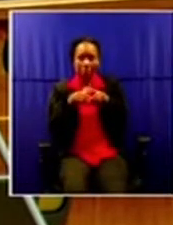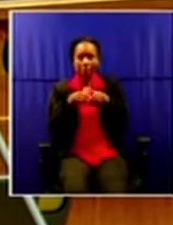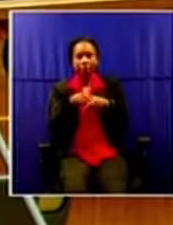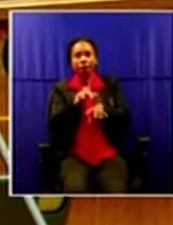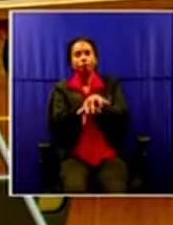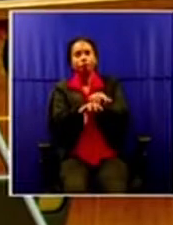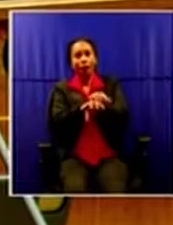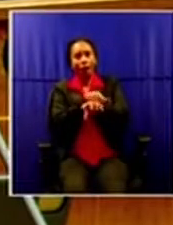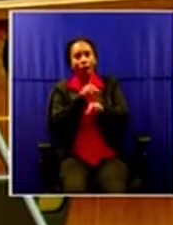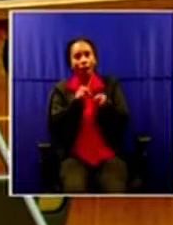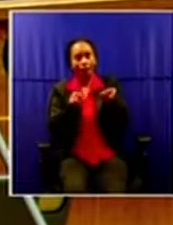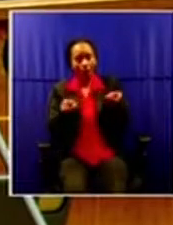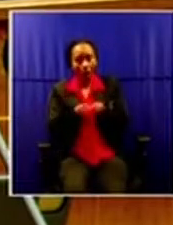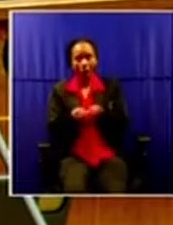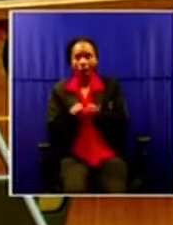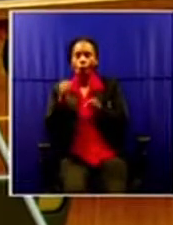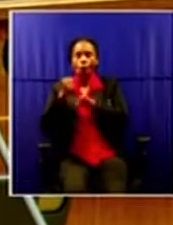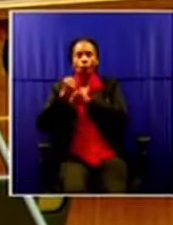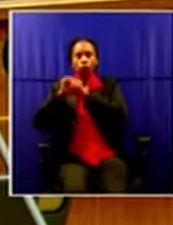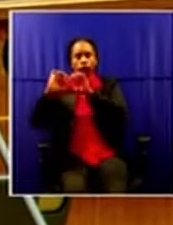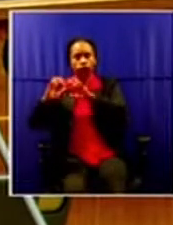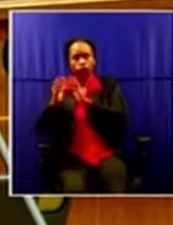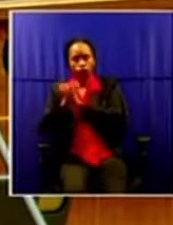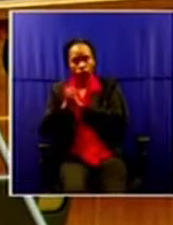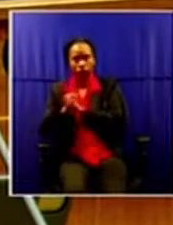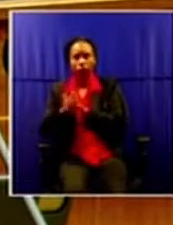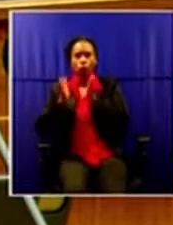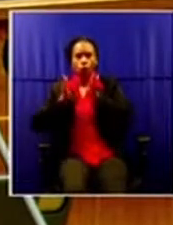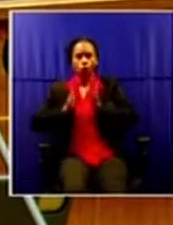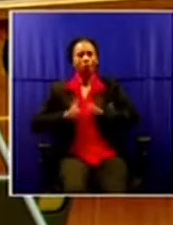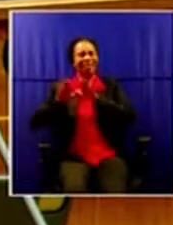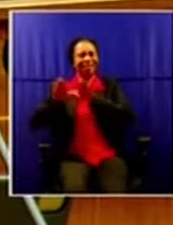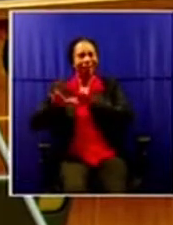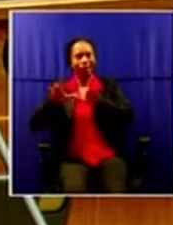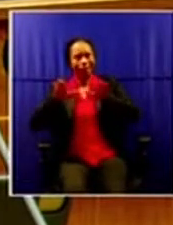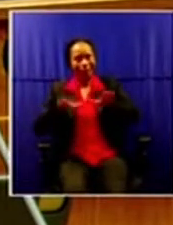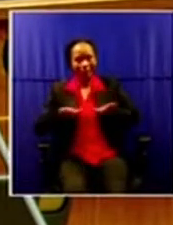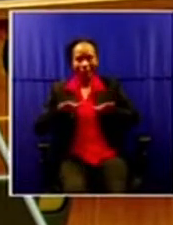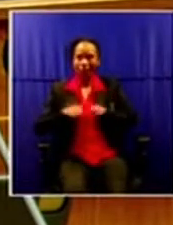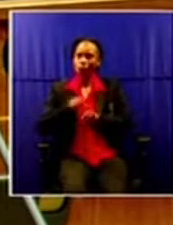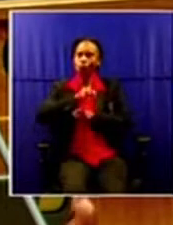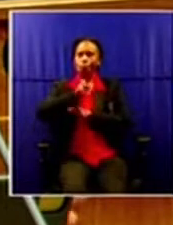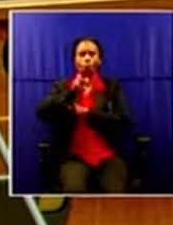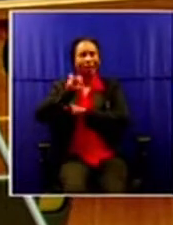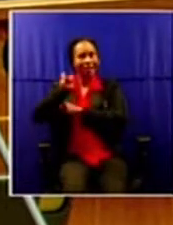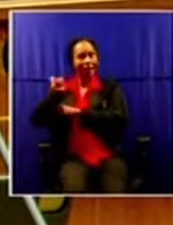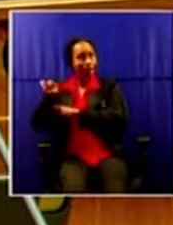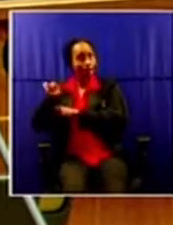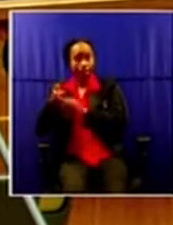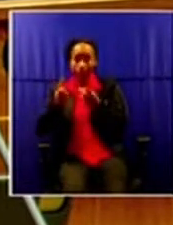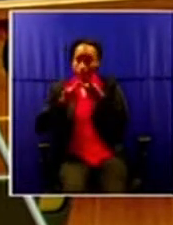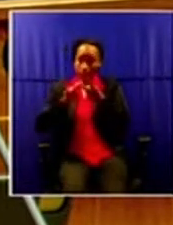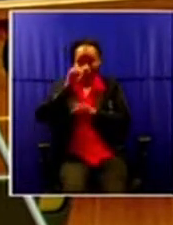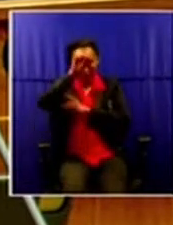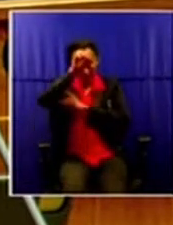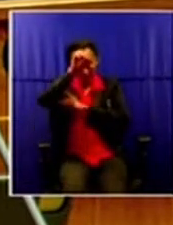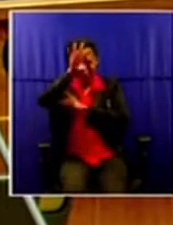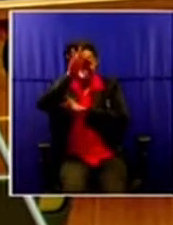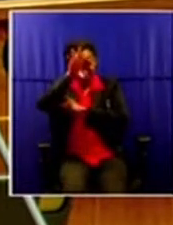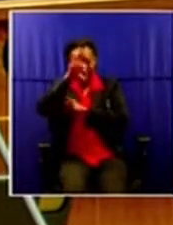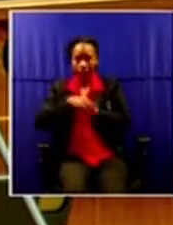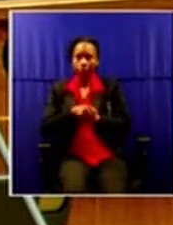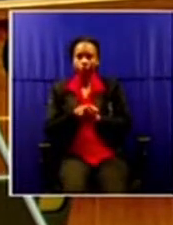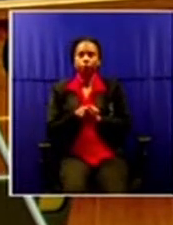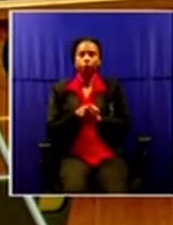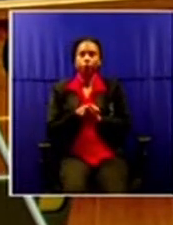cooperatives, from human settlements to tourism and to mining. The pandemic